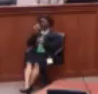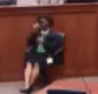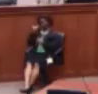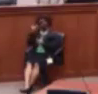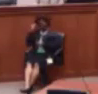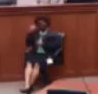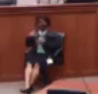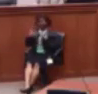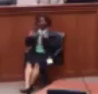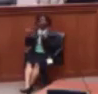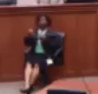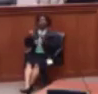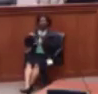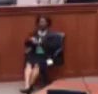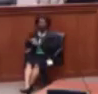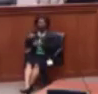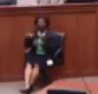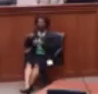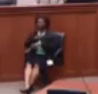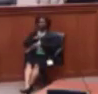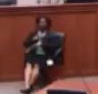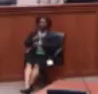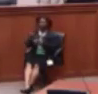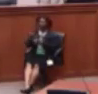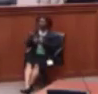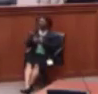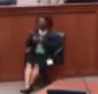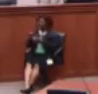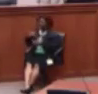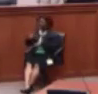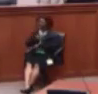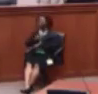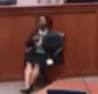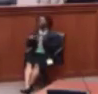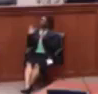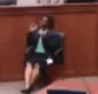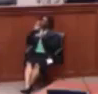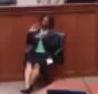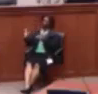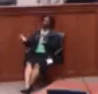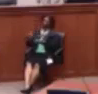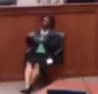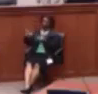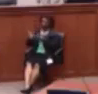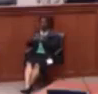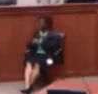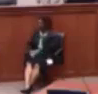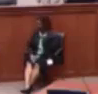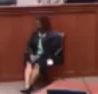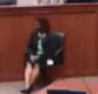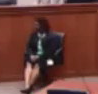very excited to sit on the board with us, so we expect her to join us at the next meeting.